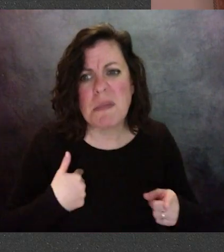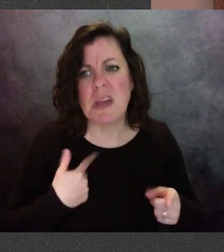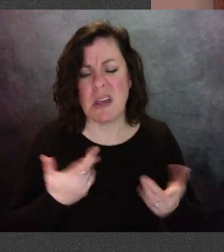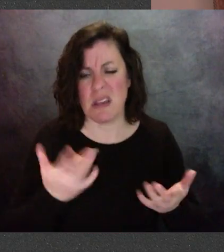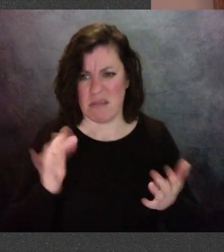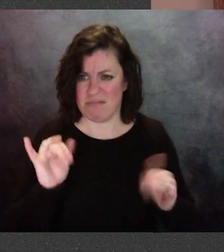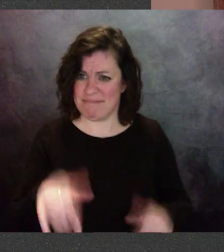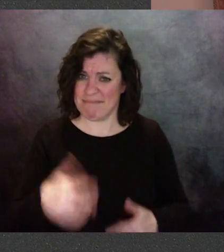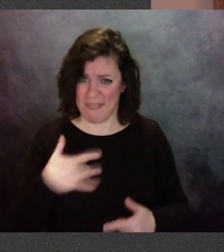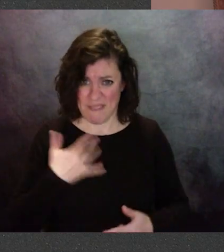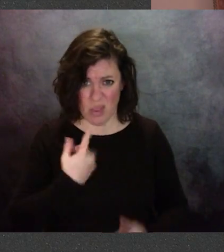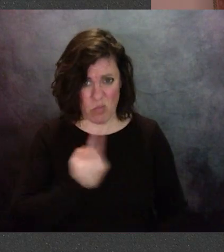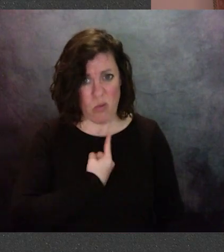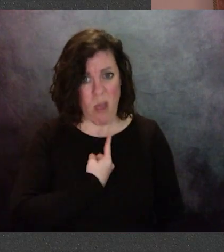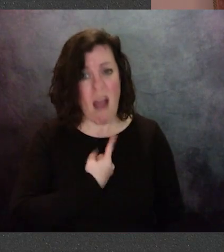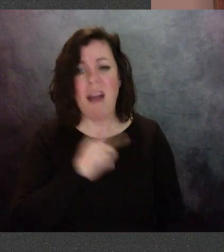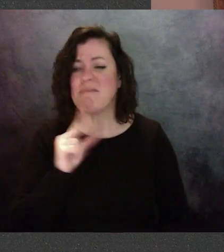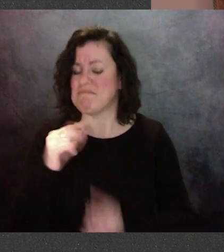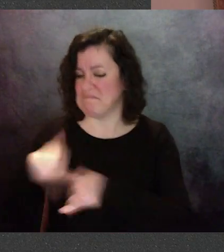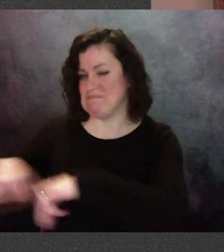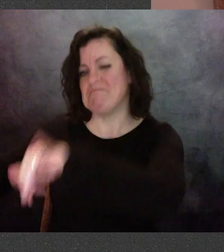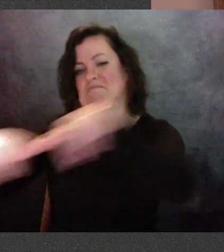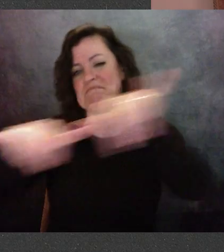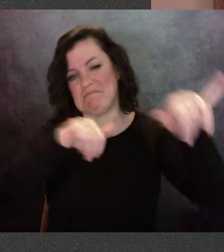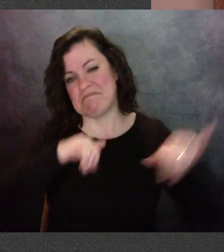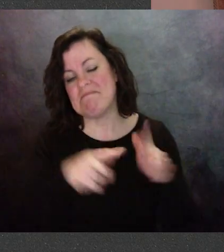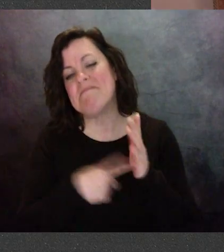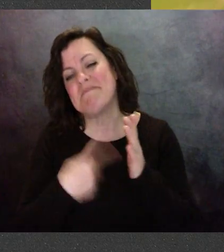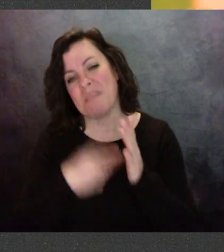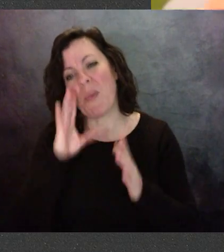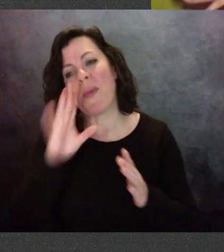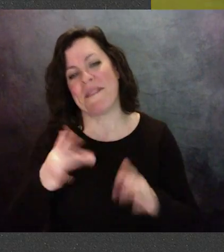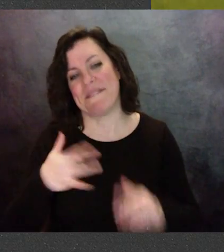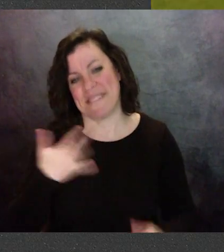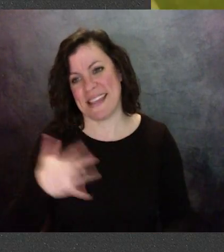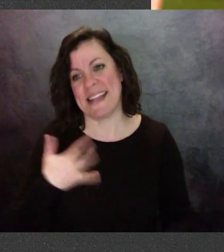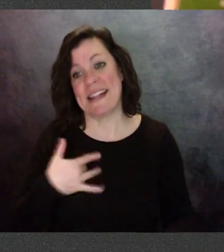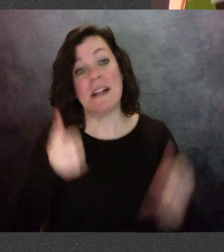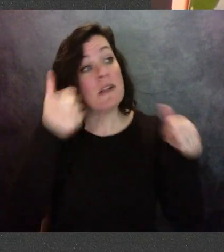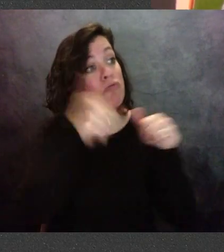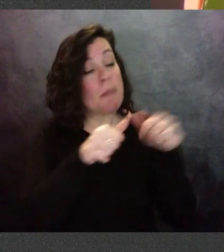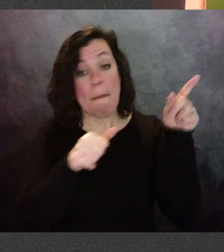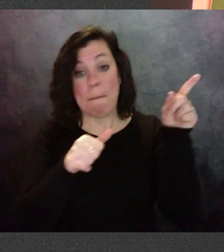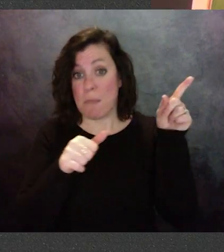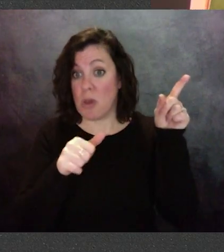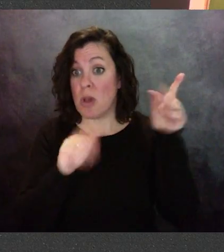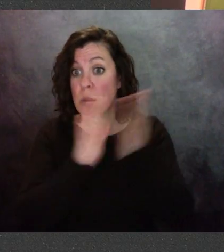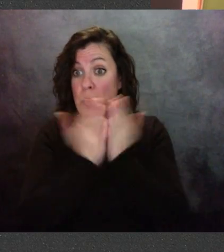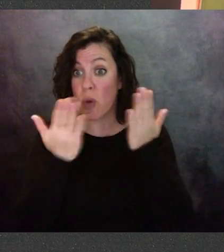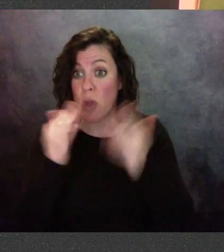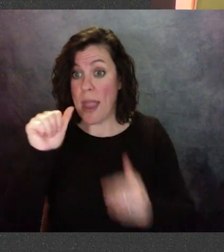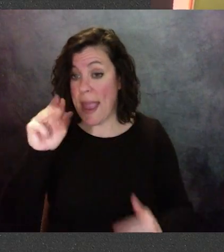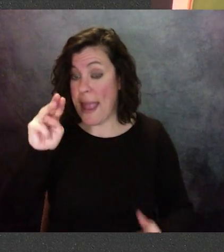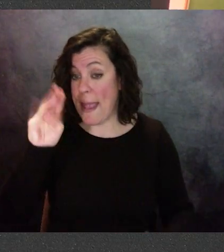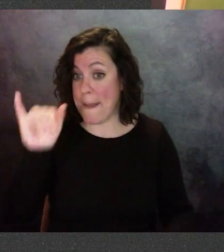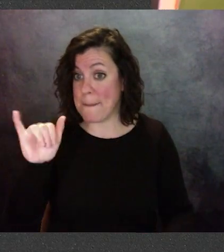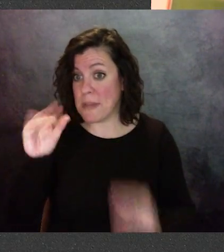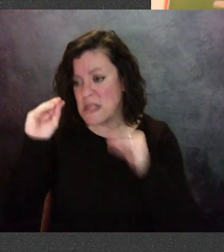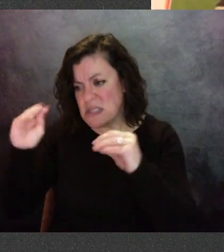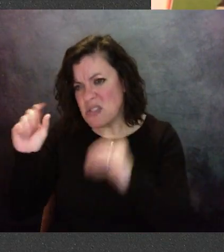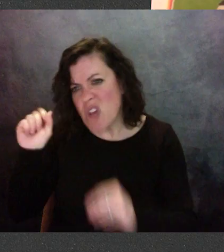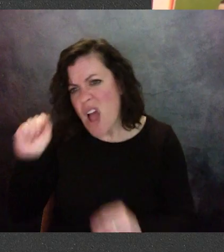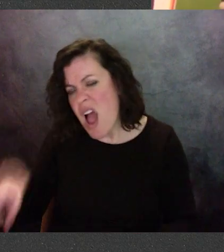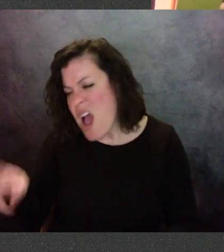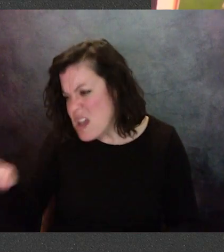alone. Everybody's felt that way sometimes. But do you remember what Amy in the story did when her teacher asked her,